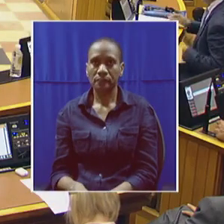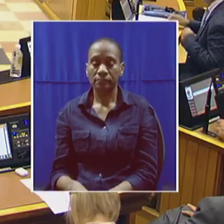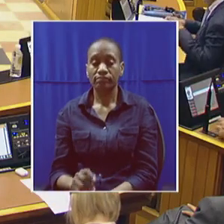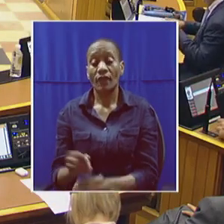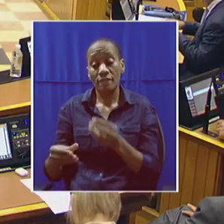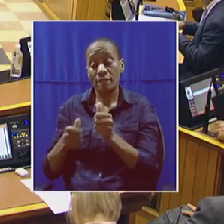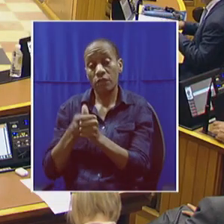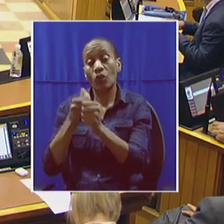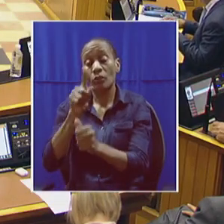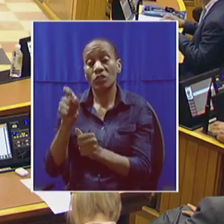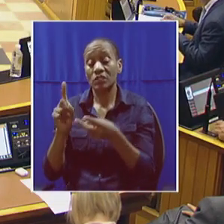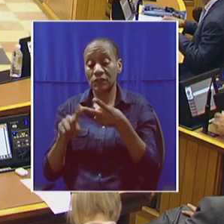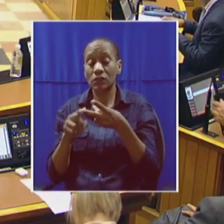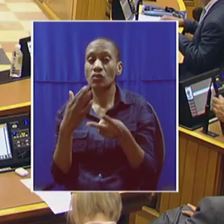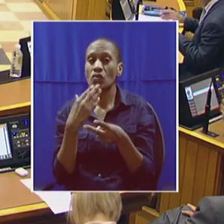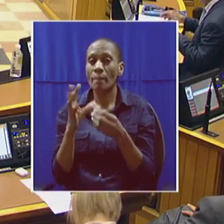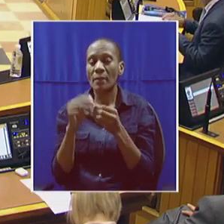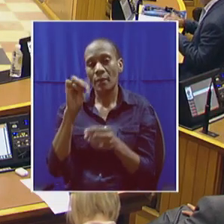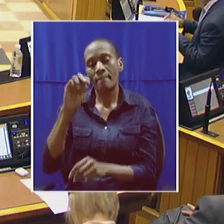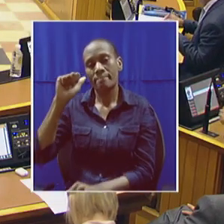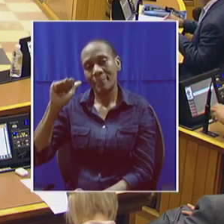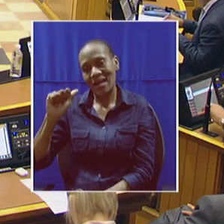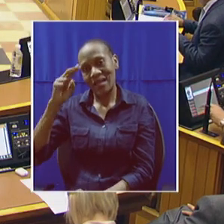glyphosat-prozess to be asked by The